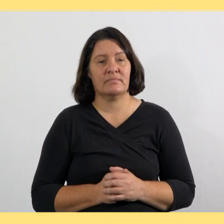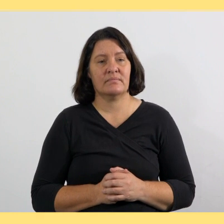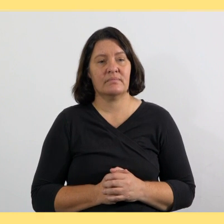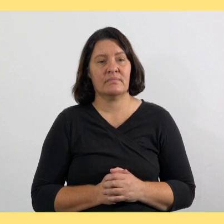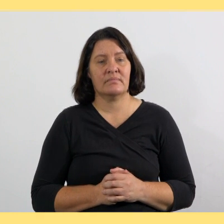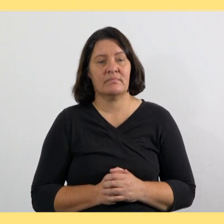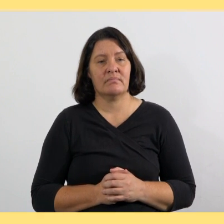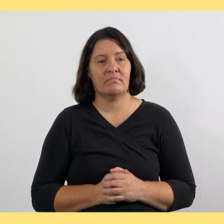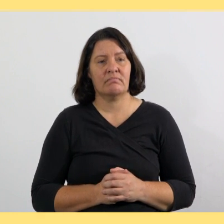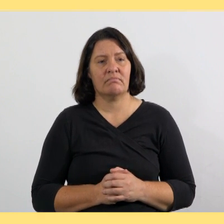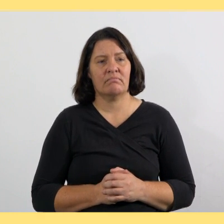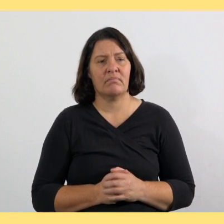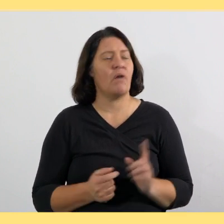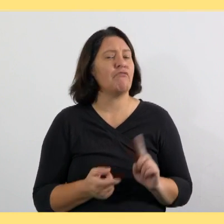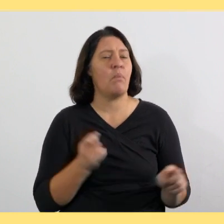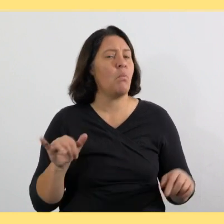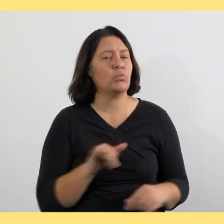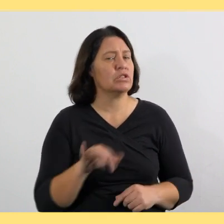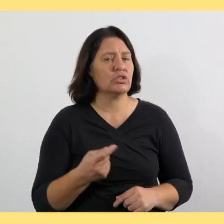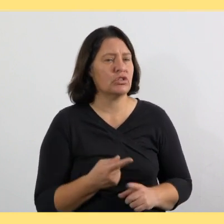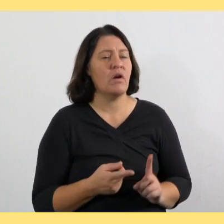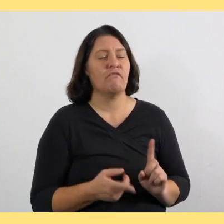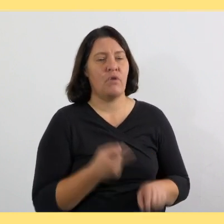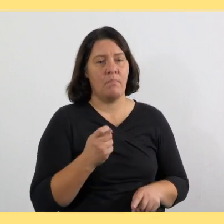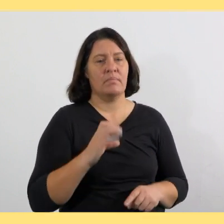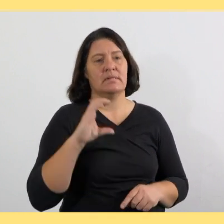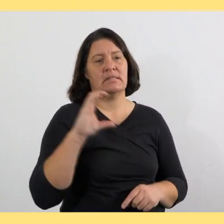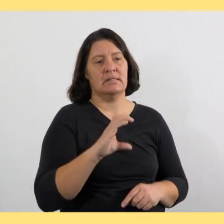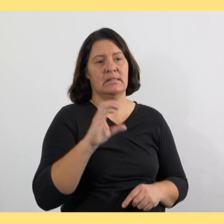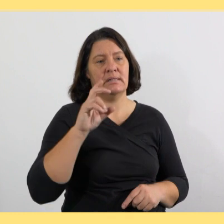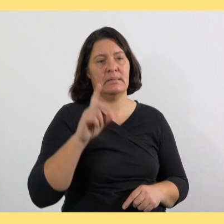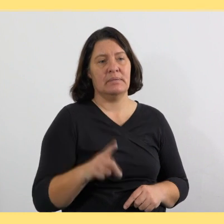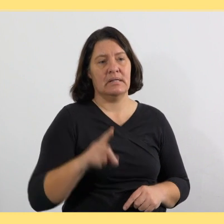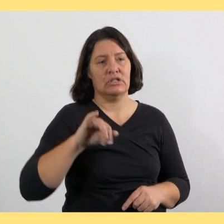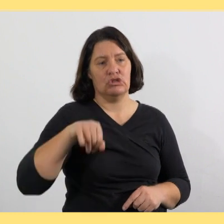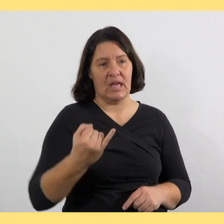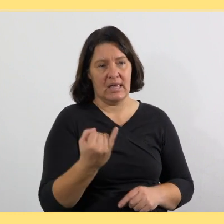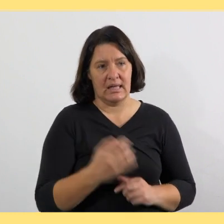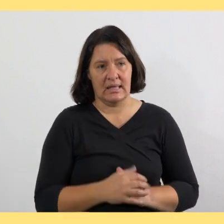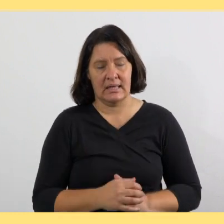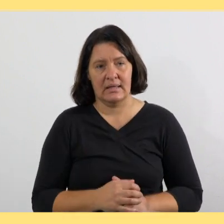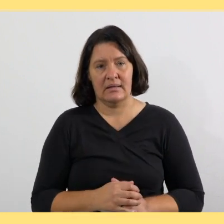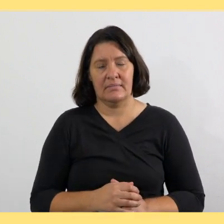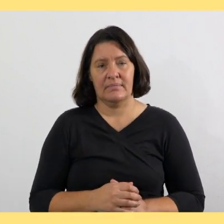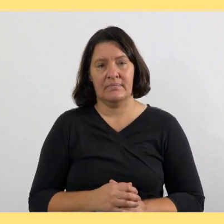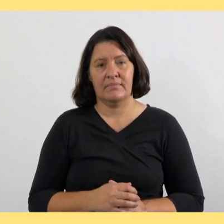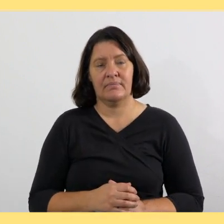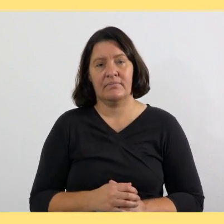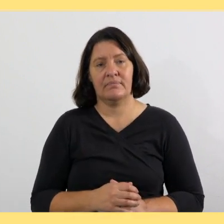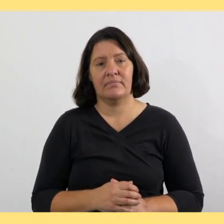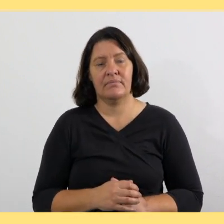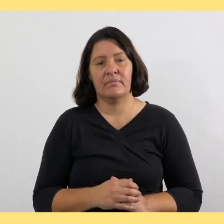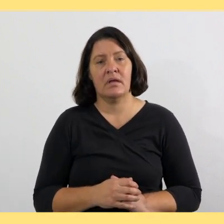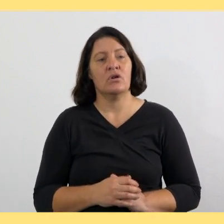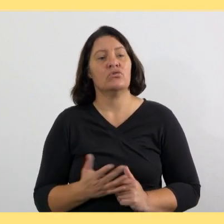and then which journal am I posting this from? This is from the CPJ. In brackets,